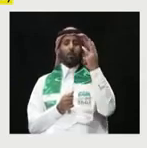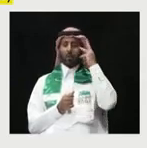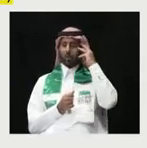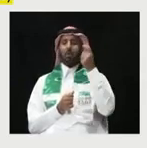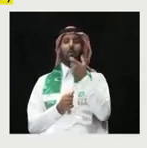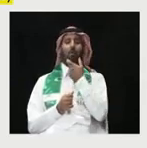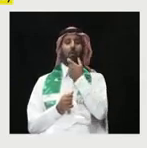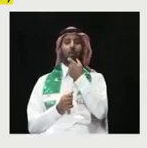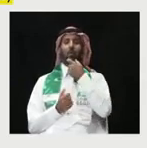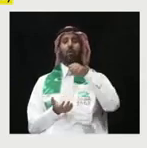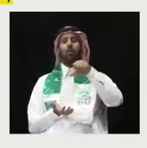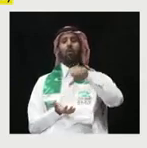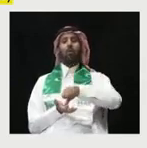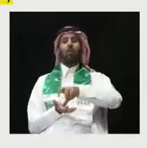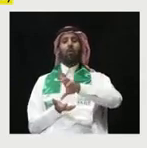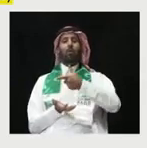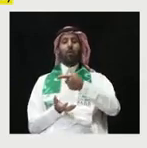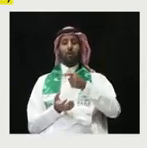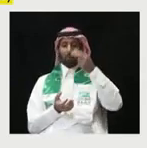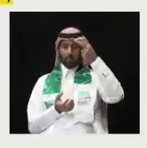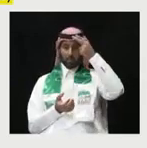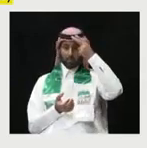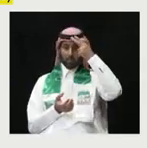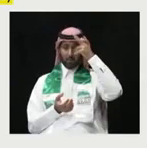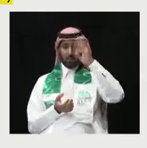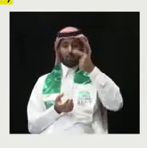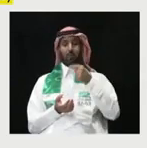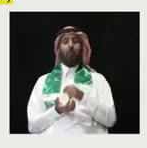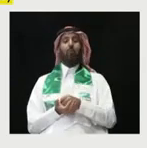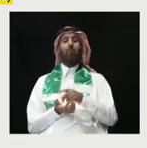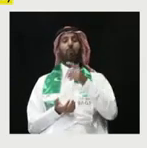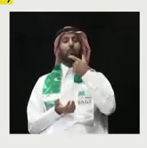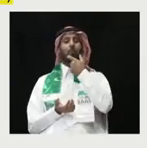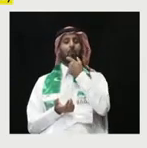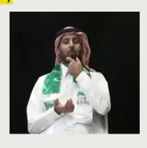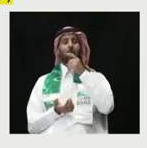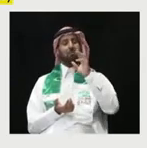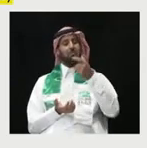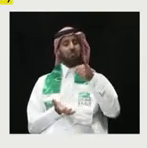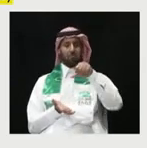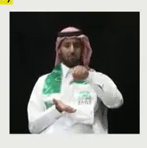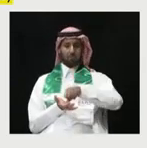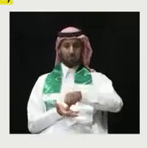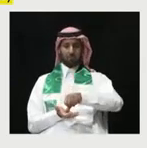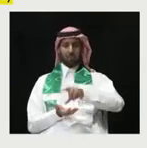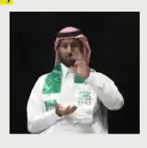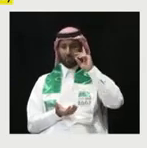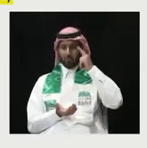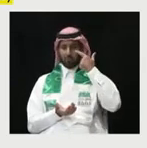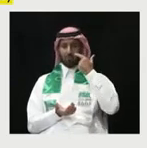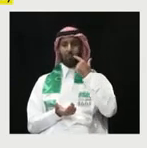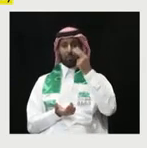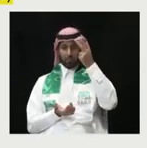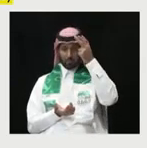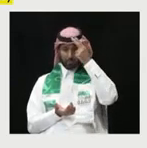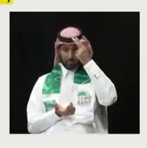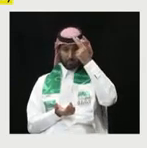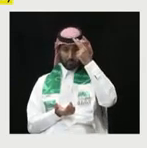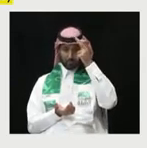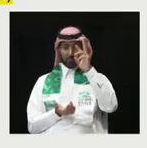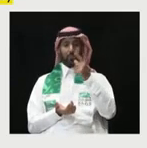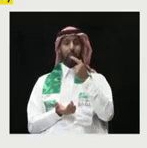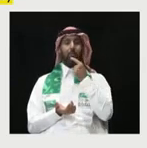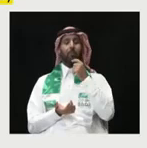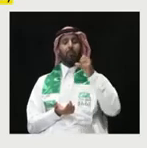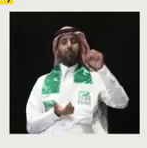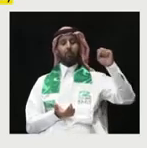is the capital of Saudi Arabia. Riyadh at the beginning, and it is a name. Saudi Arabia is a name